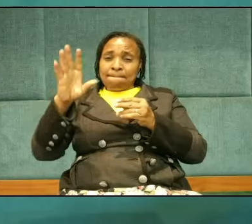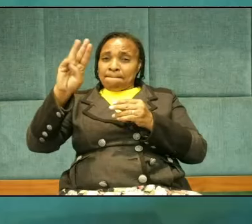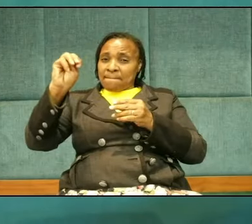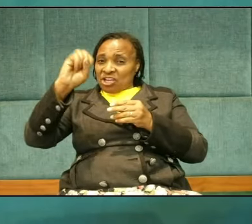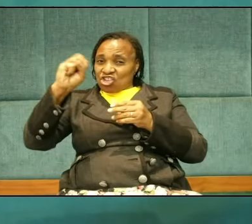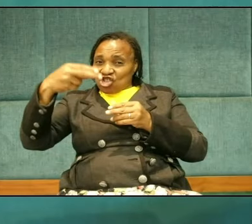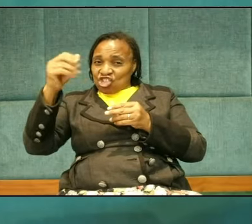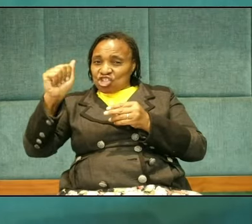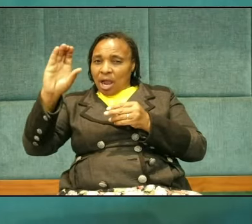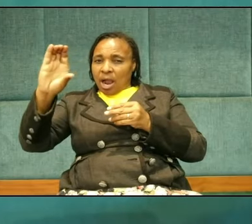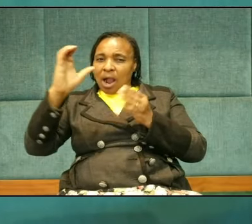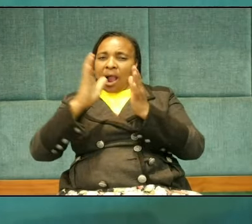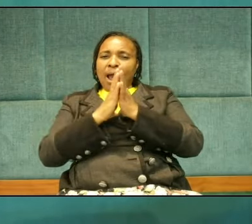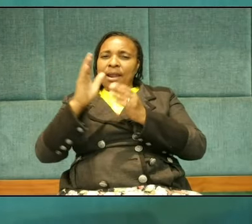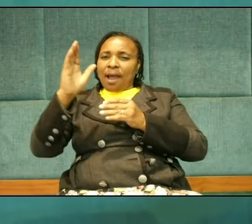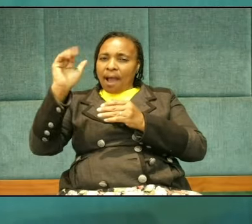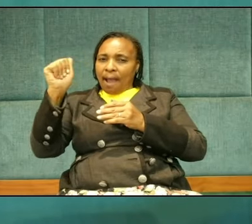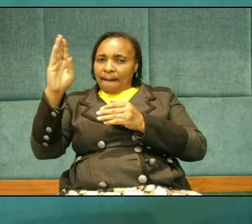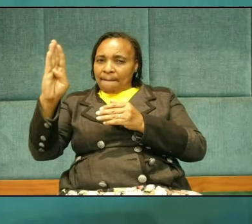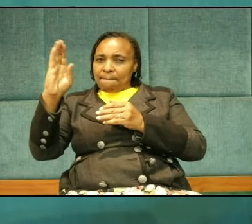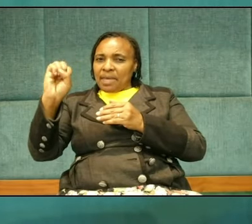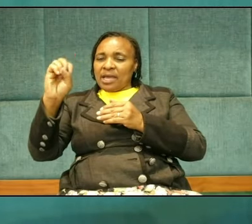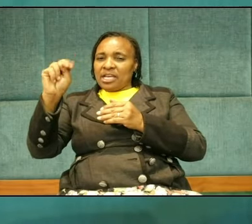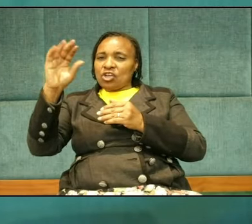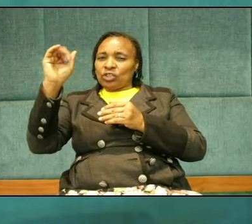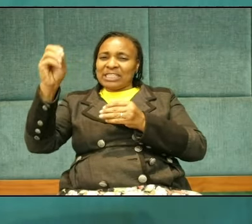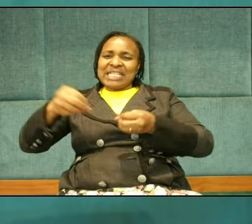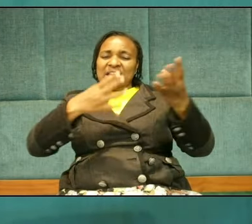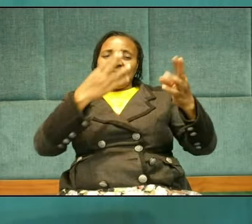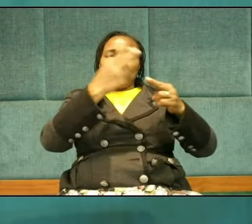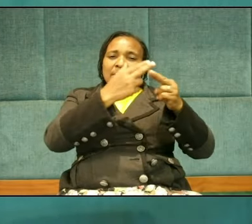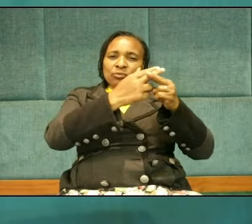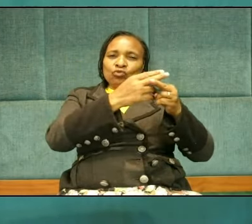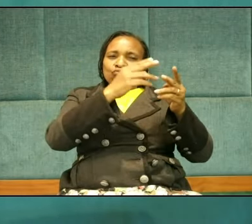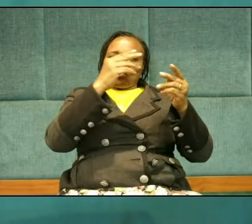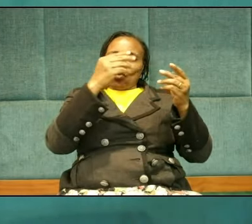Daniel's friends. It's true. They even gave Daniel the name